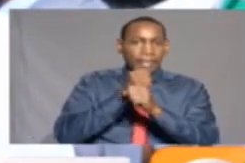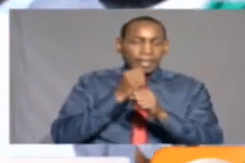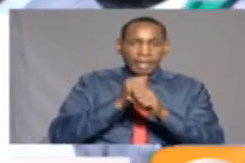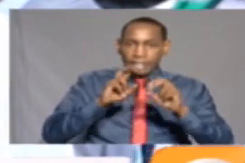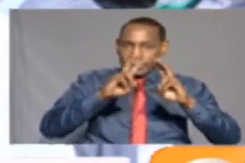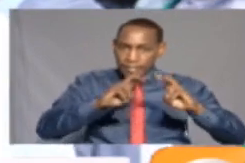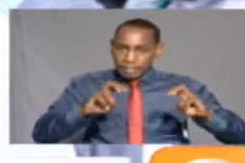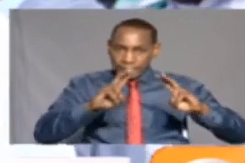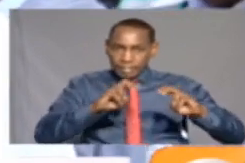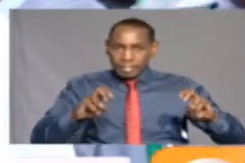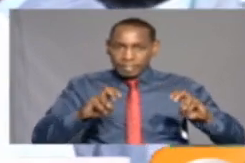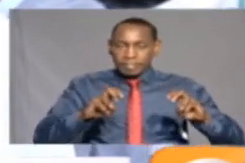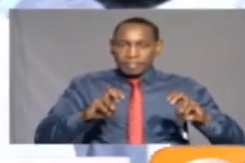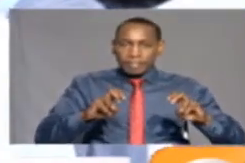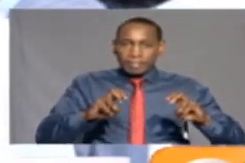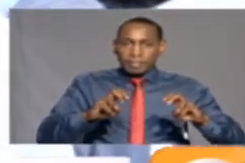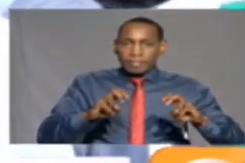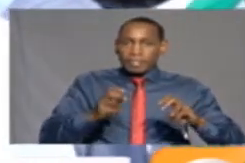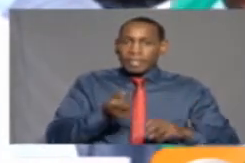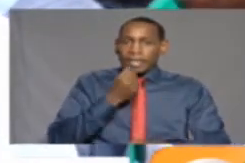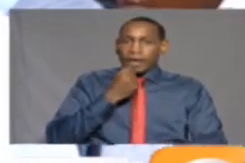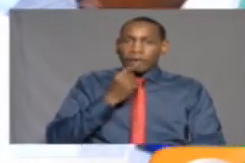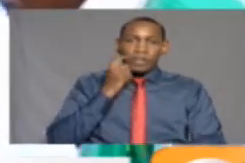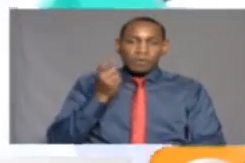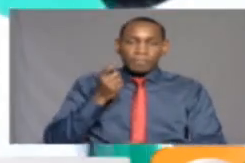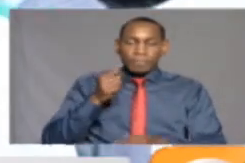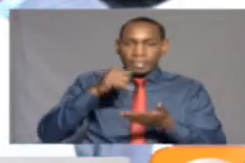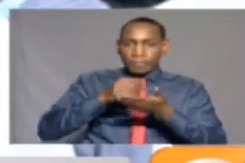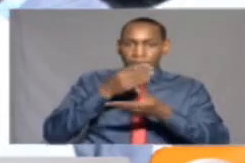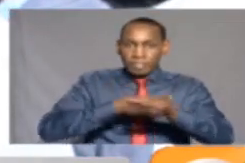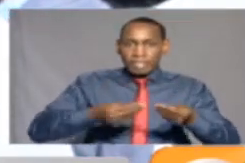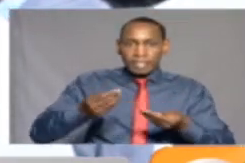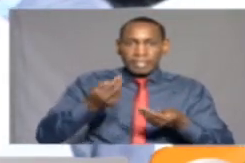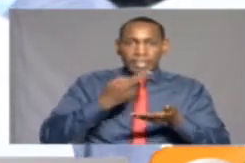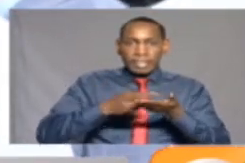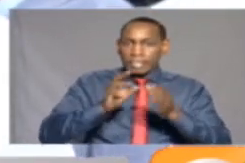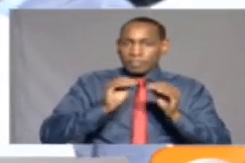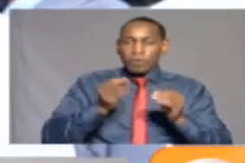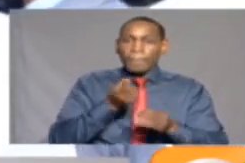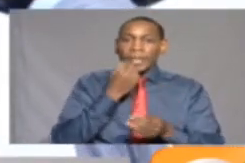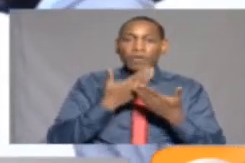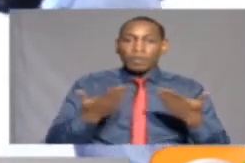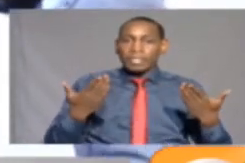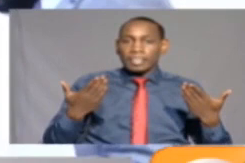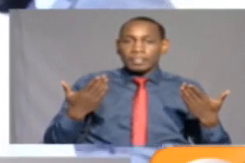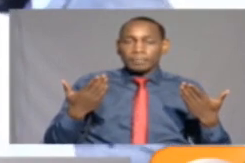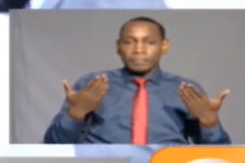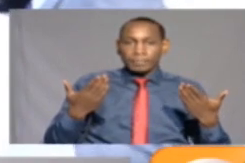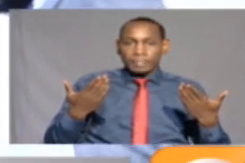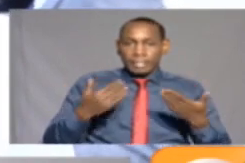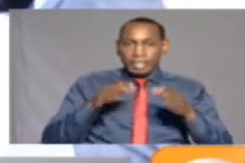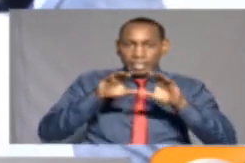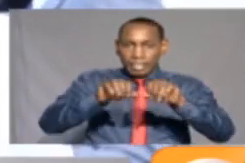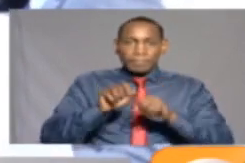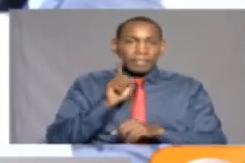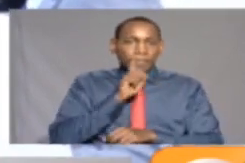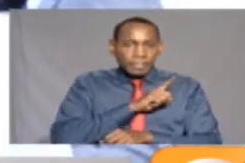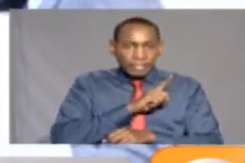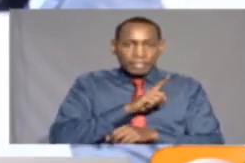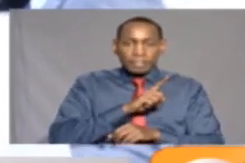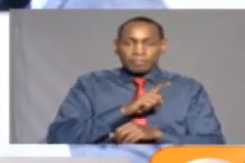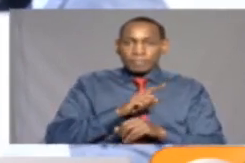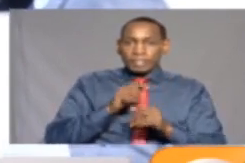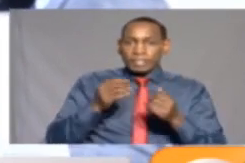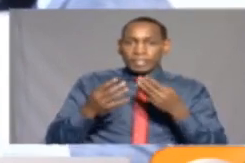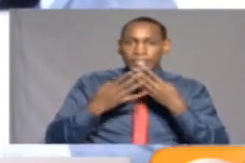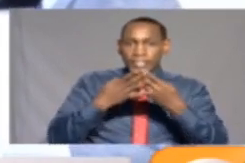raids on herbal clinics that are engaged in the sale of unregistered medical products. Those nabbed in the operations have